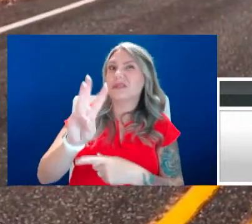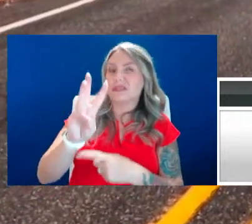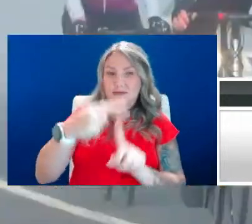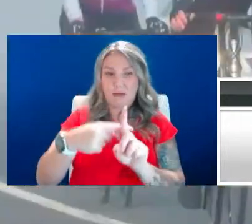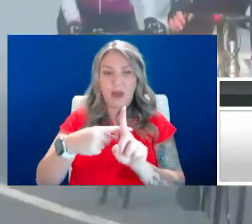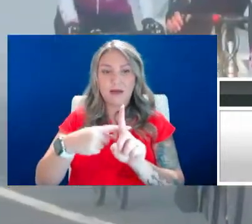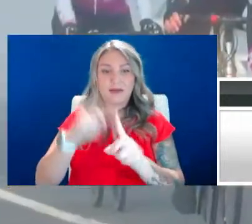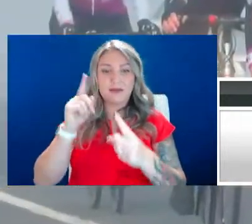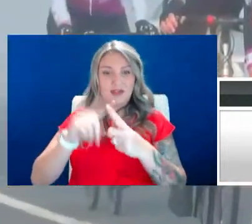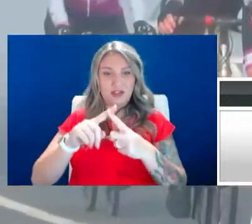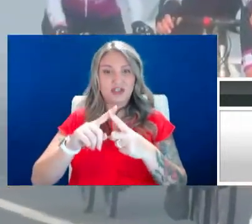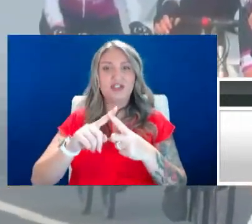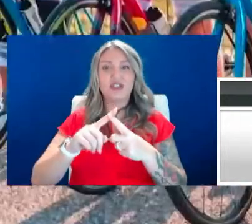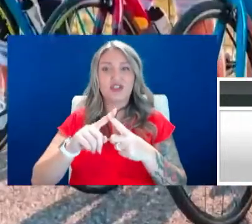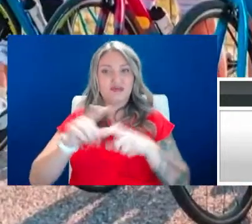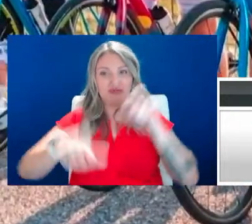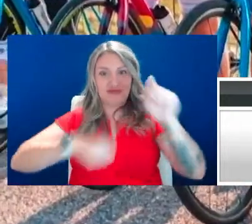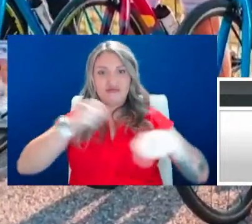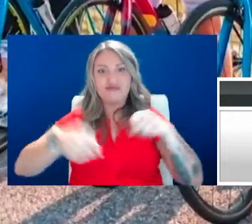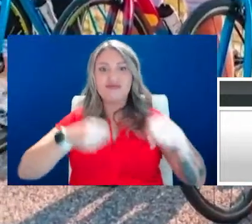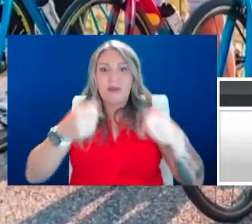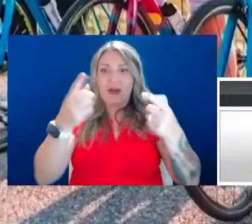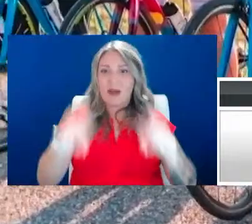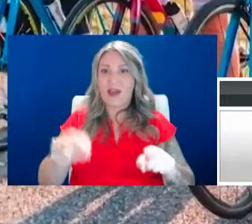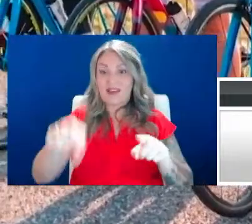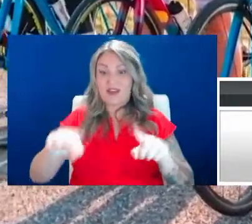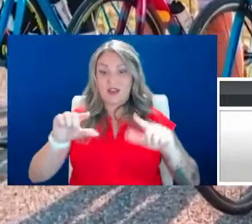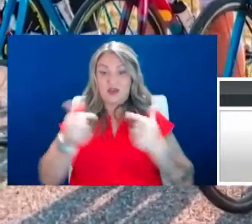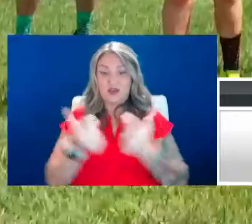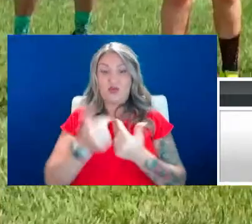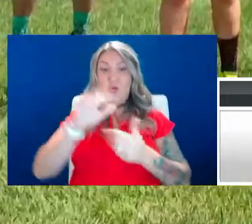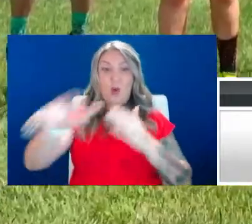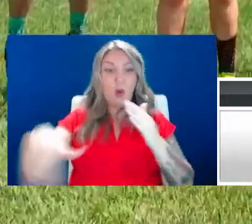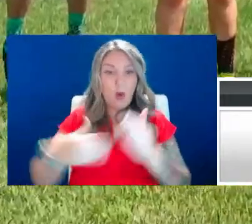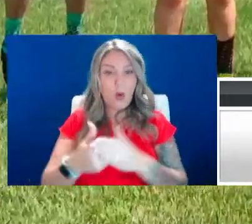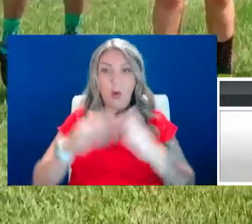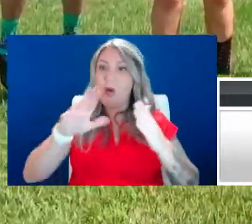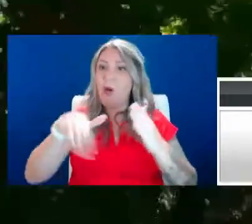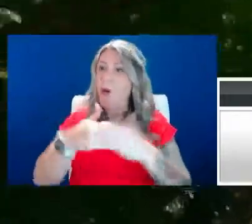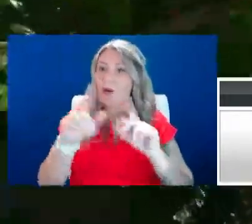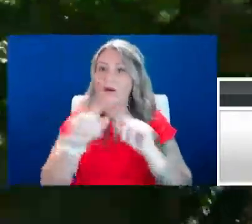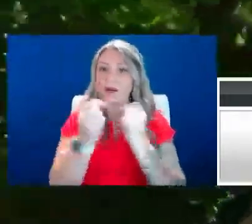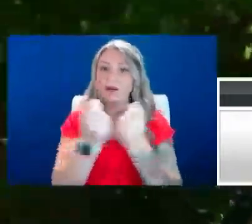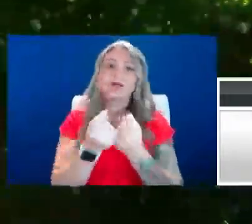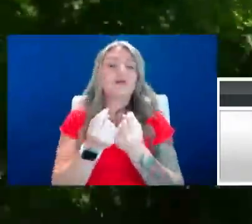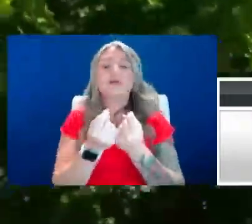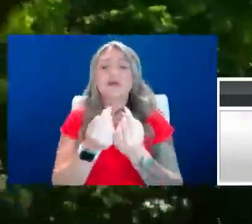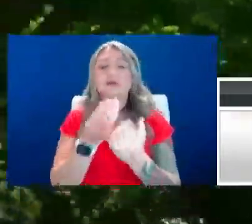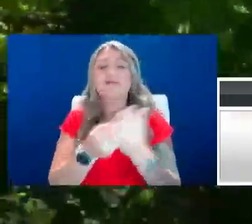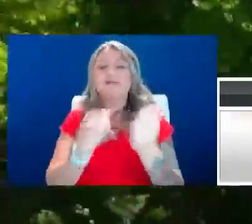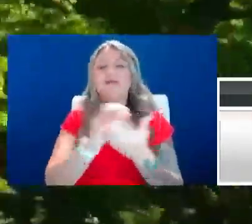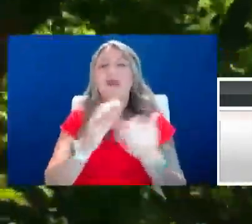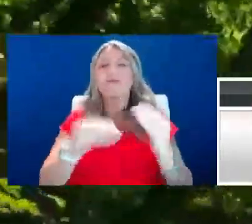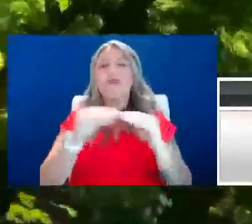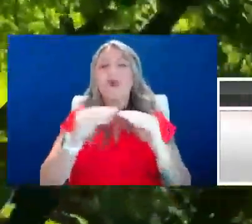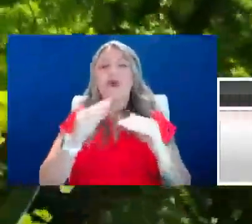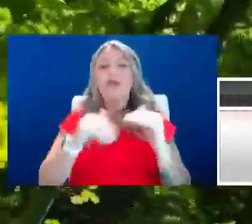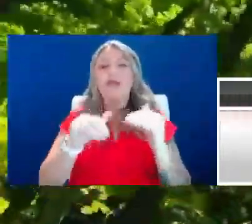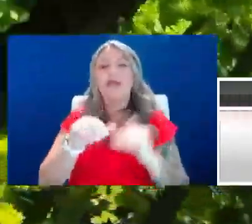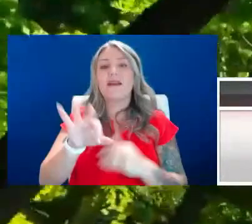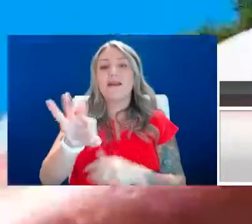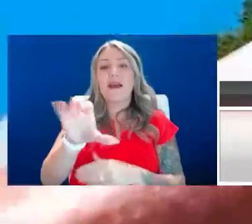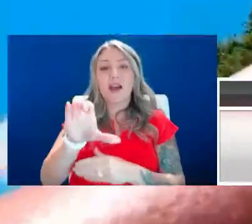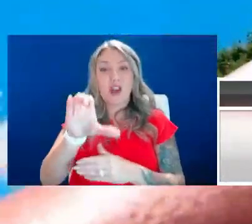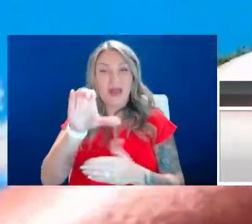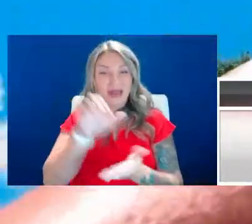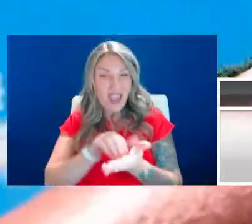that this group collectively, all the teams have raised more than $900,000 this year alone. So